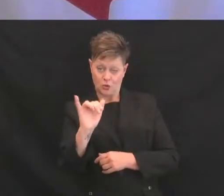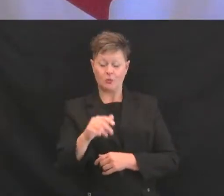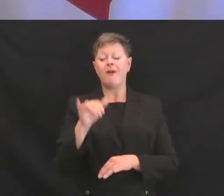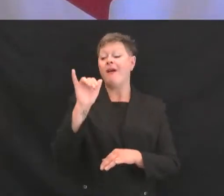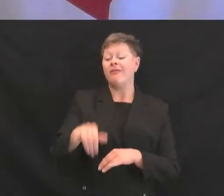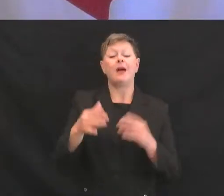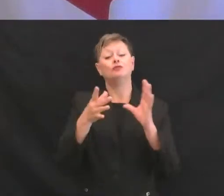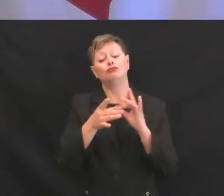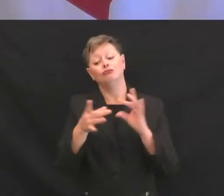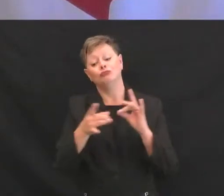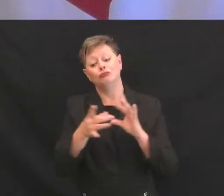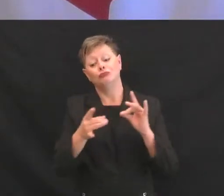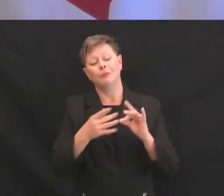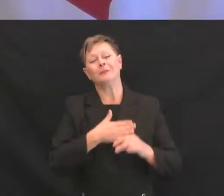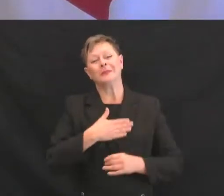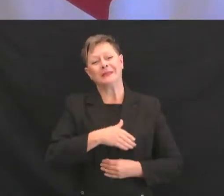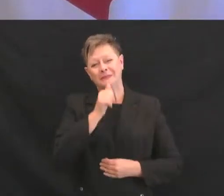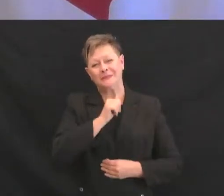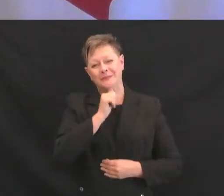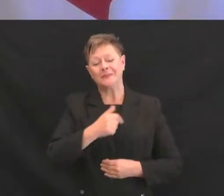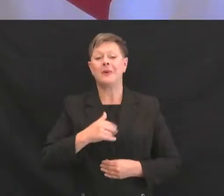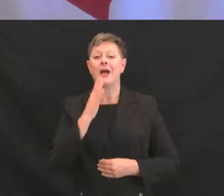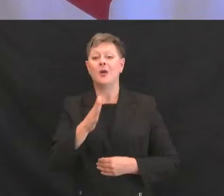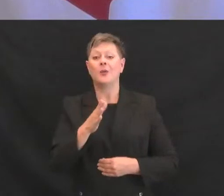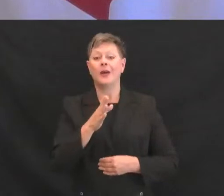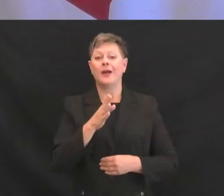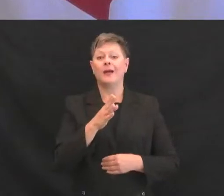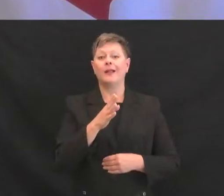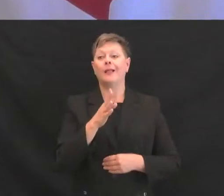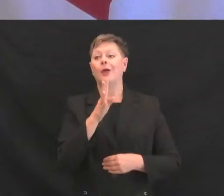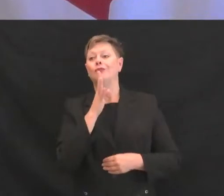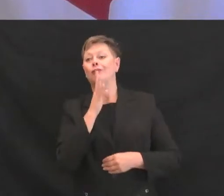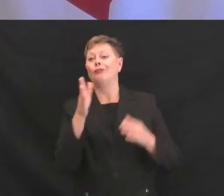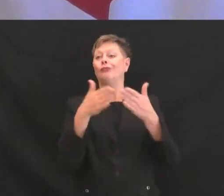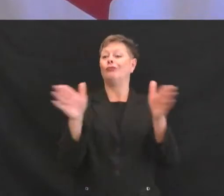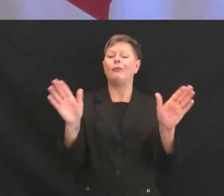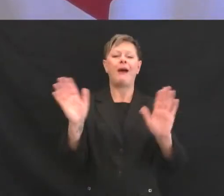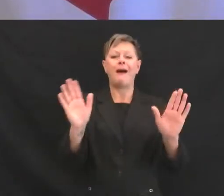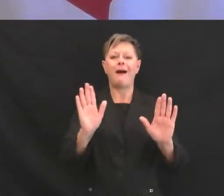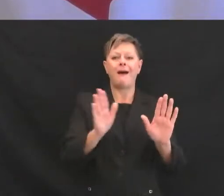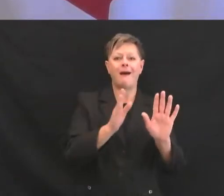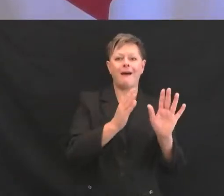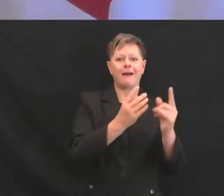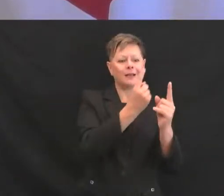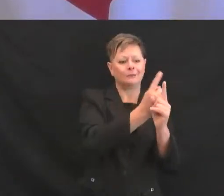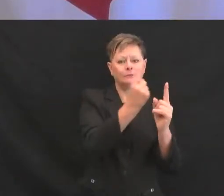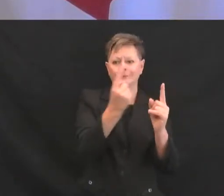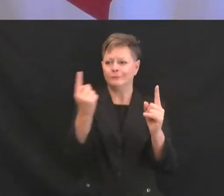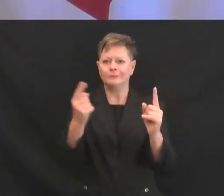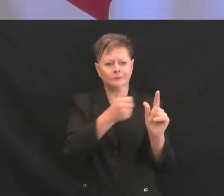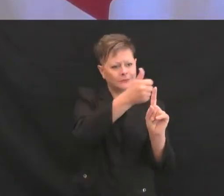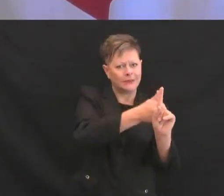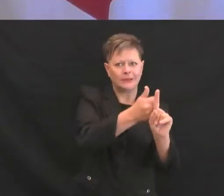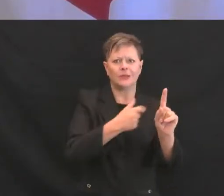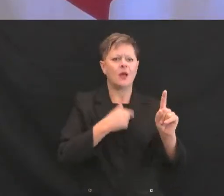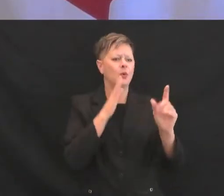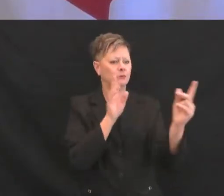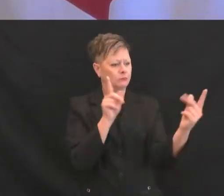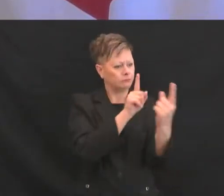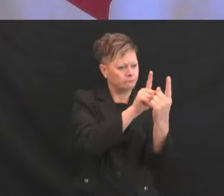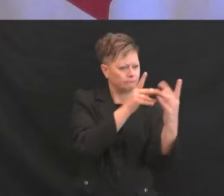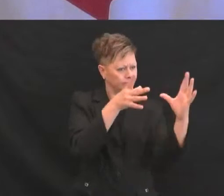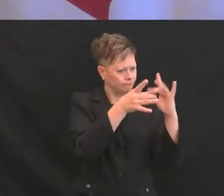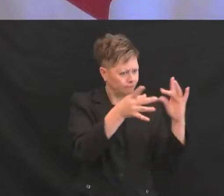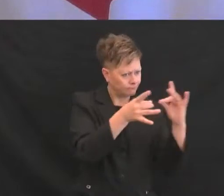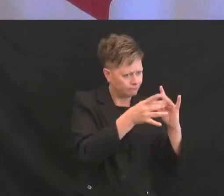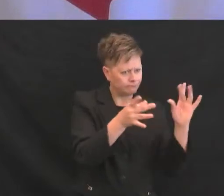me as I speak to each of the recipients who will receive the Order of Newfoundland and Labrador.